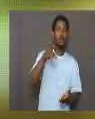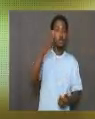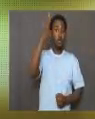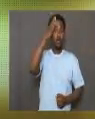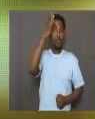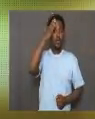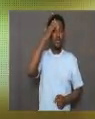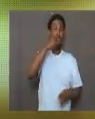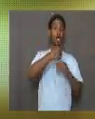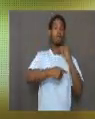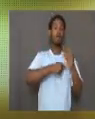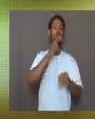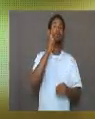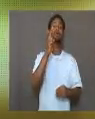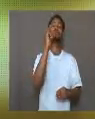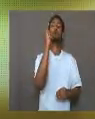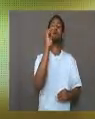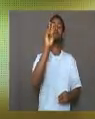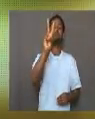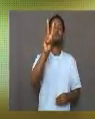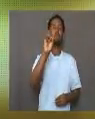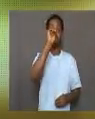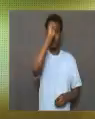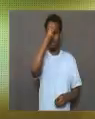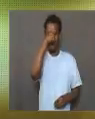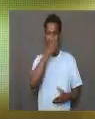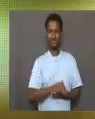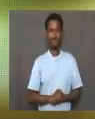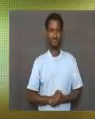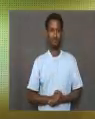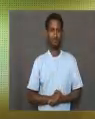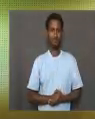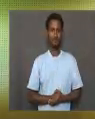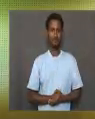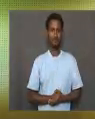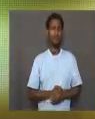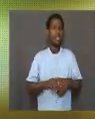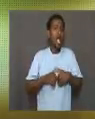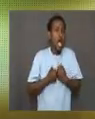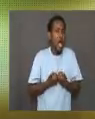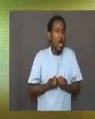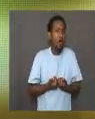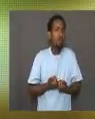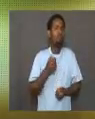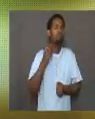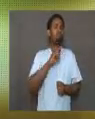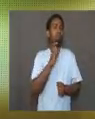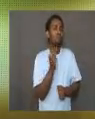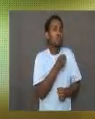awareness about HIV and AIDS. How would